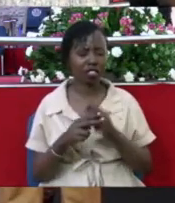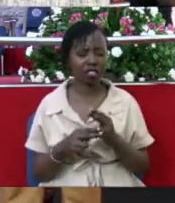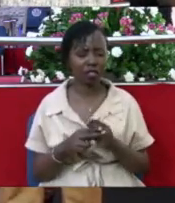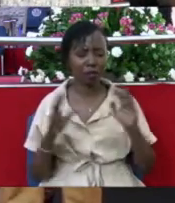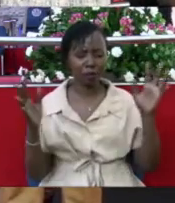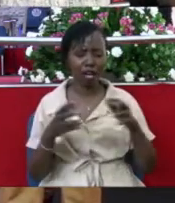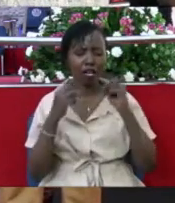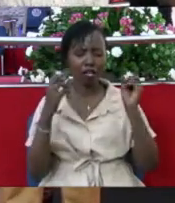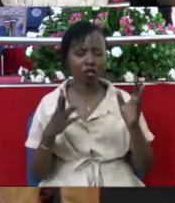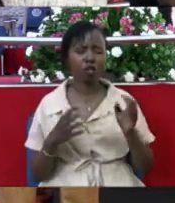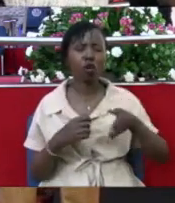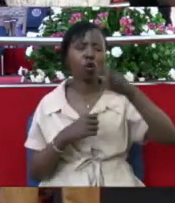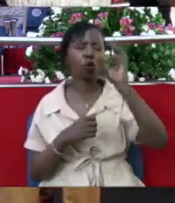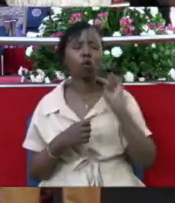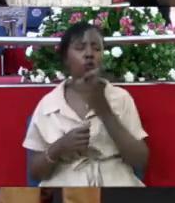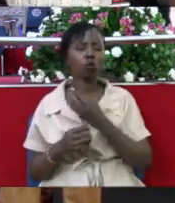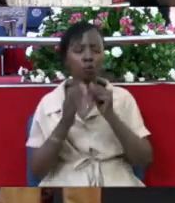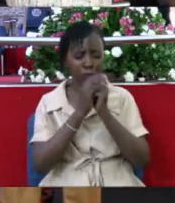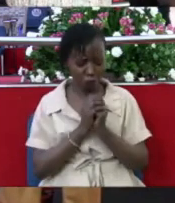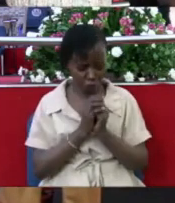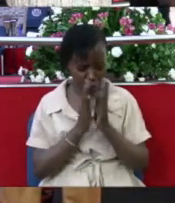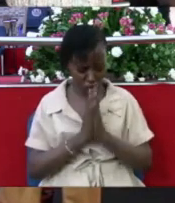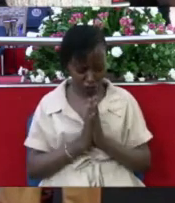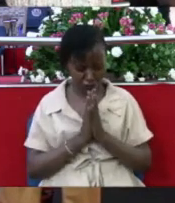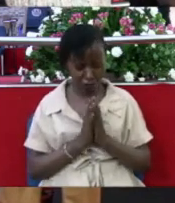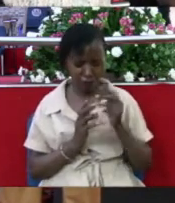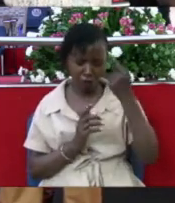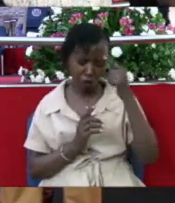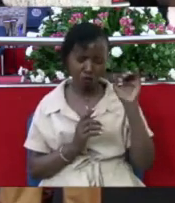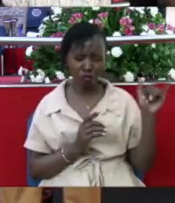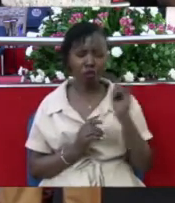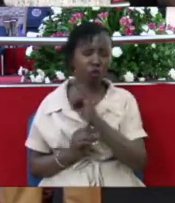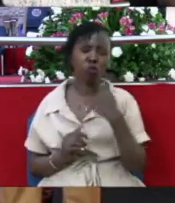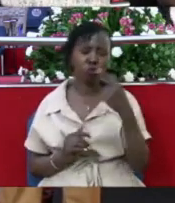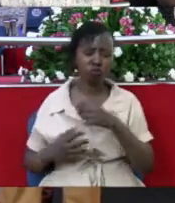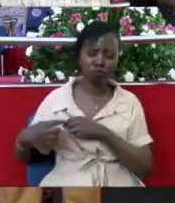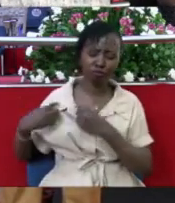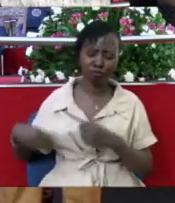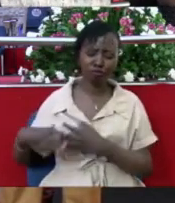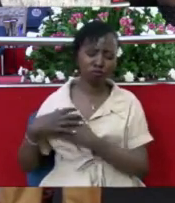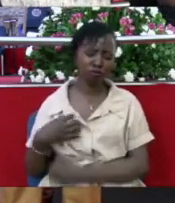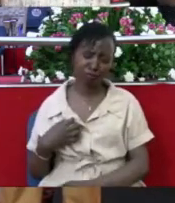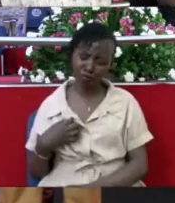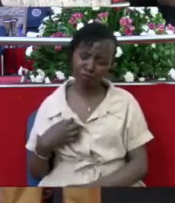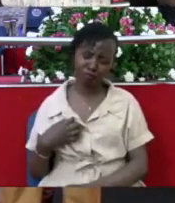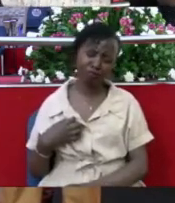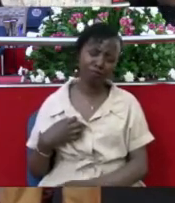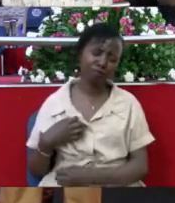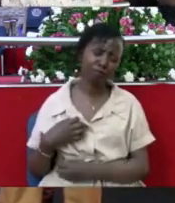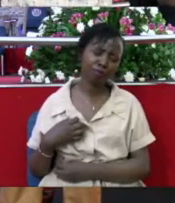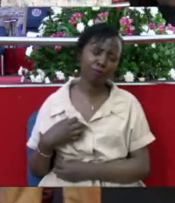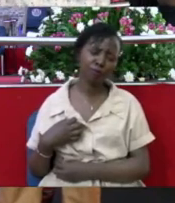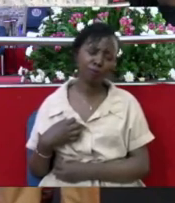Hallelujah. God, we pray. Bwana tunaomba. For those who may have given up. Wale ambao wamechoka. One reason or another, O God. Kwa sababu moja